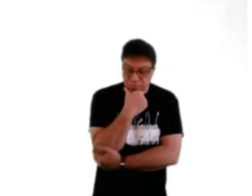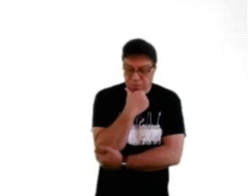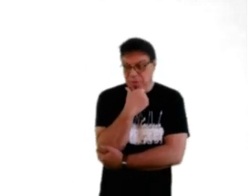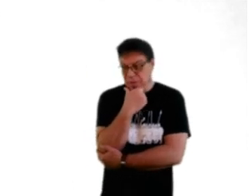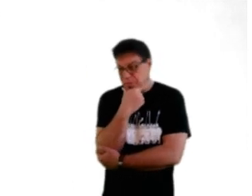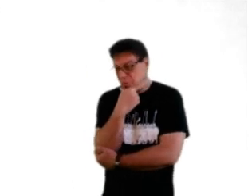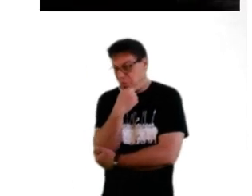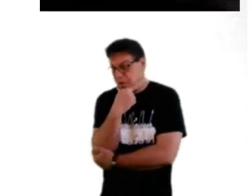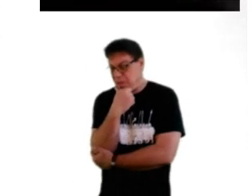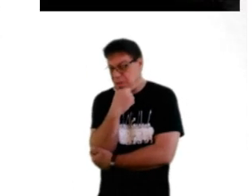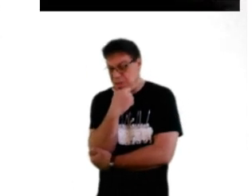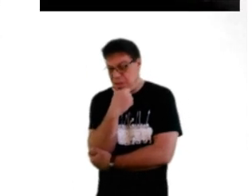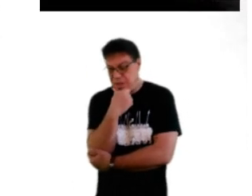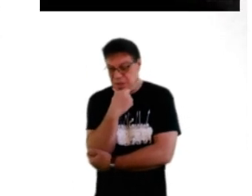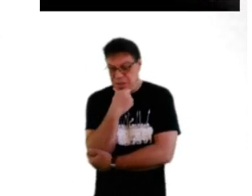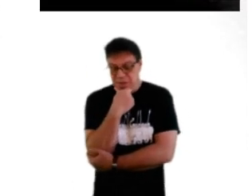Better than Reverend Lovejoy.